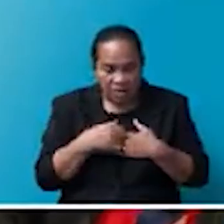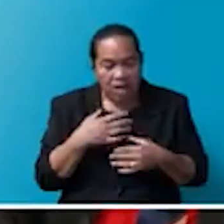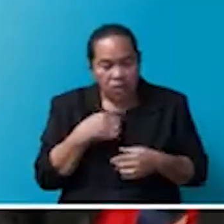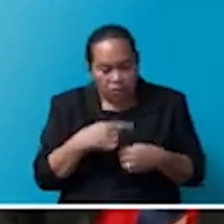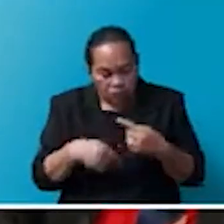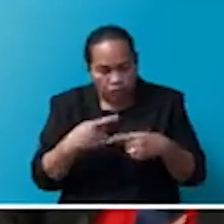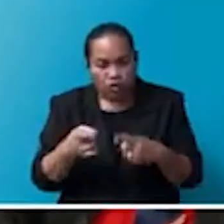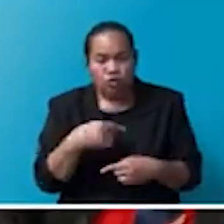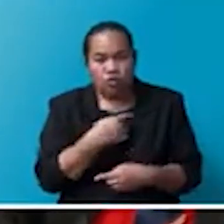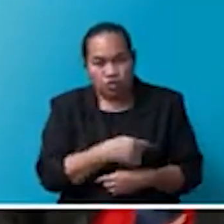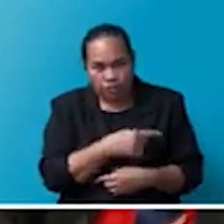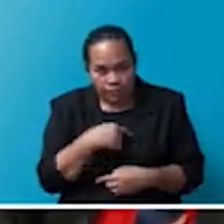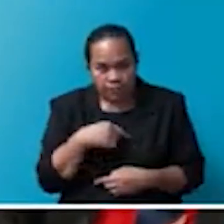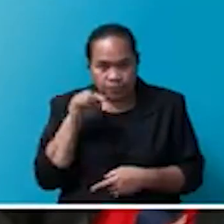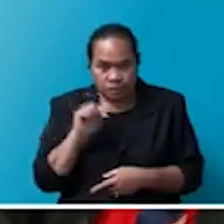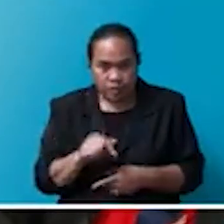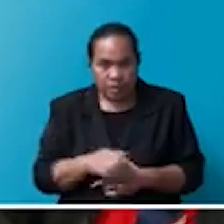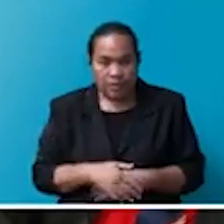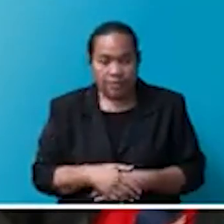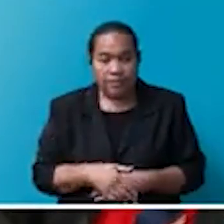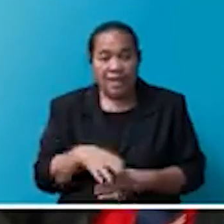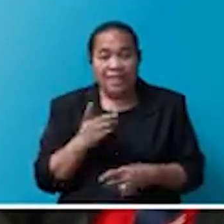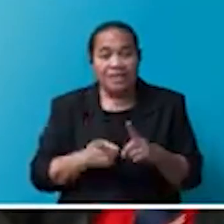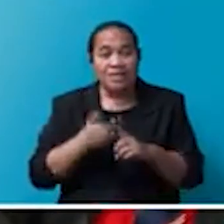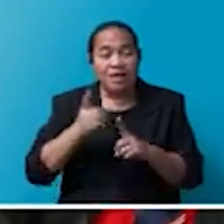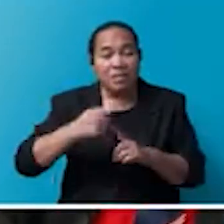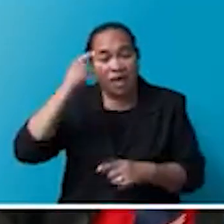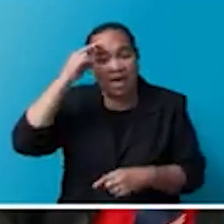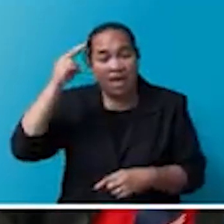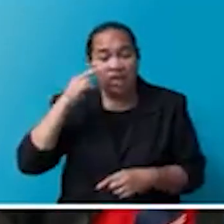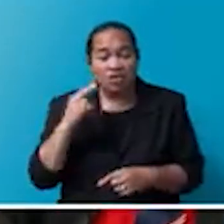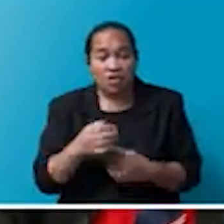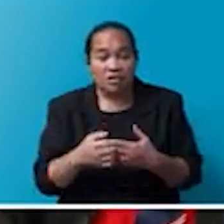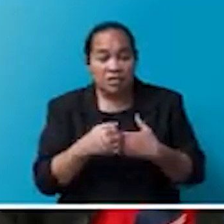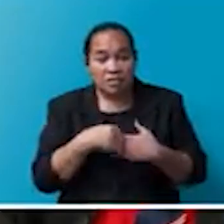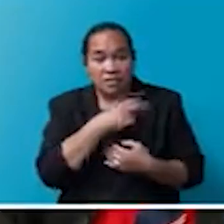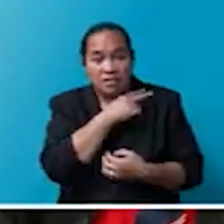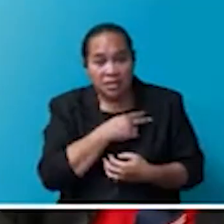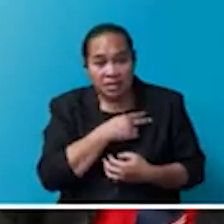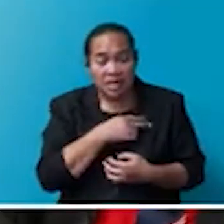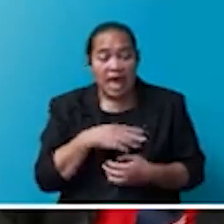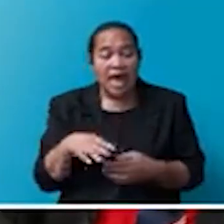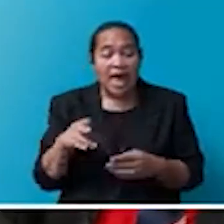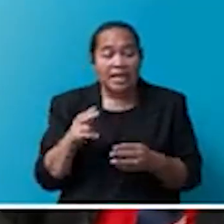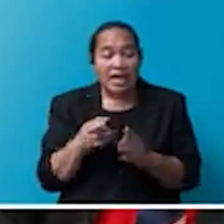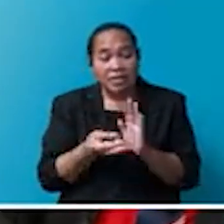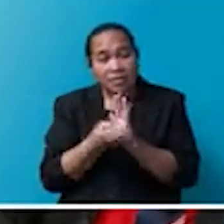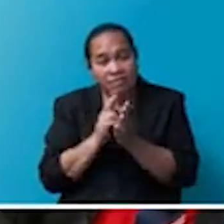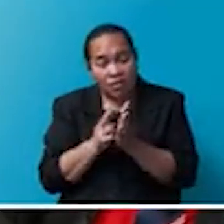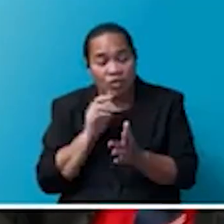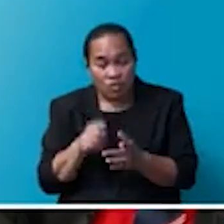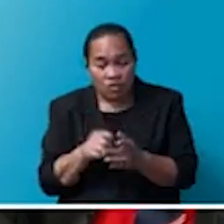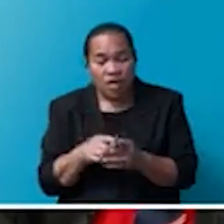both. The development of the National Security Strategy and the National Security and Defense Review is